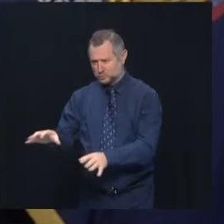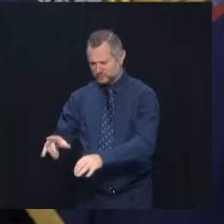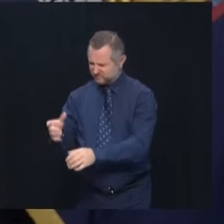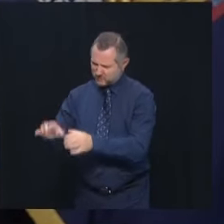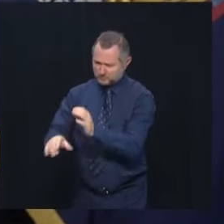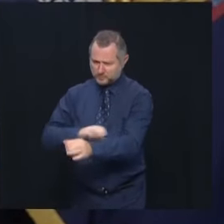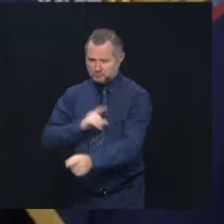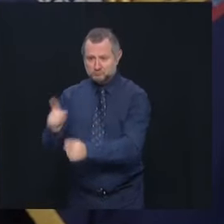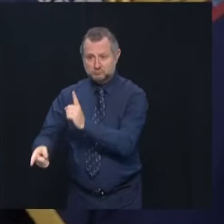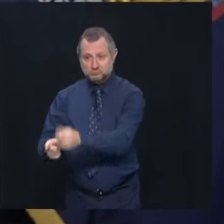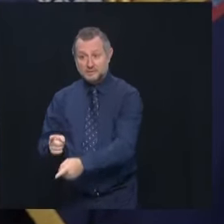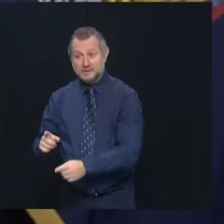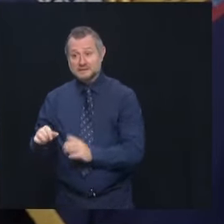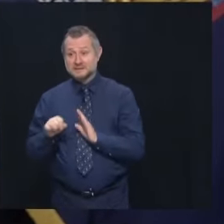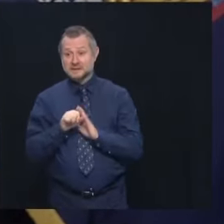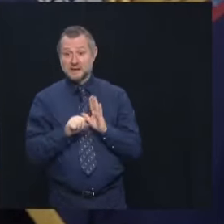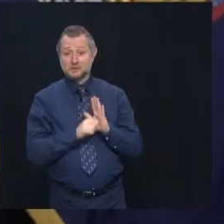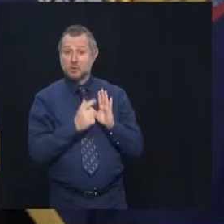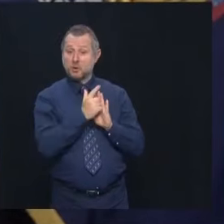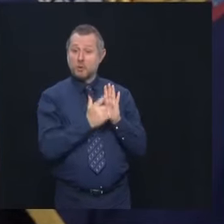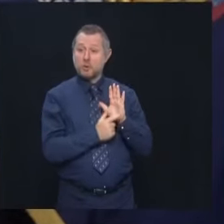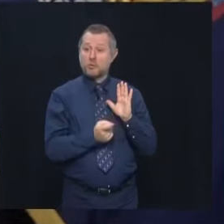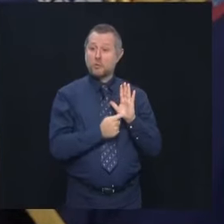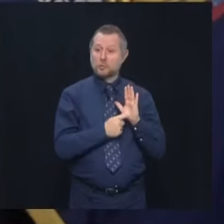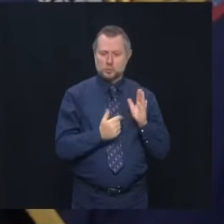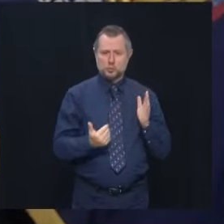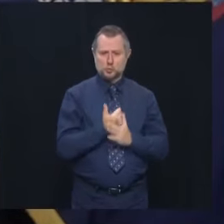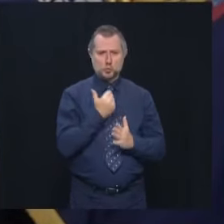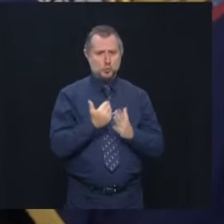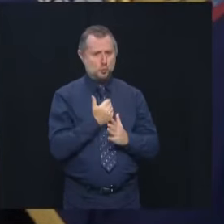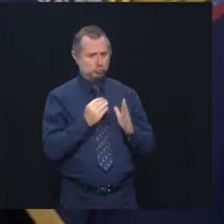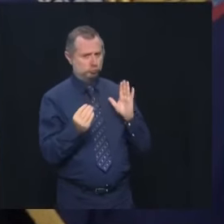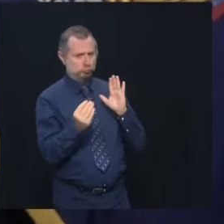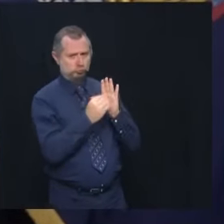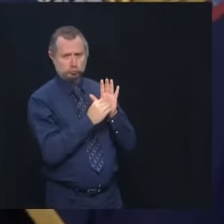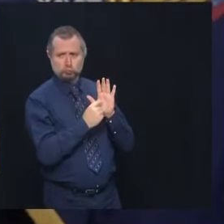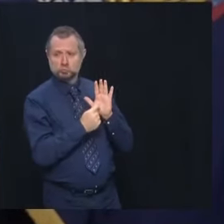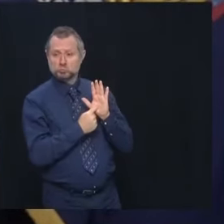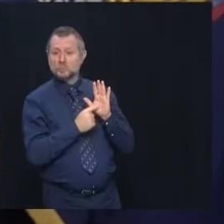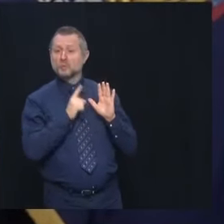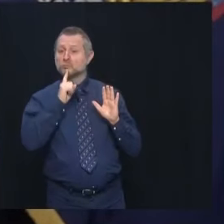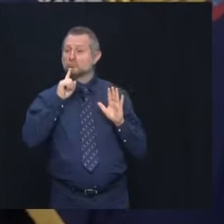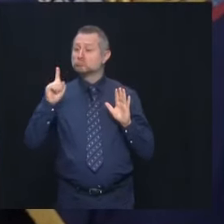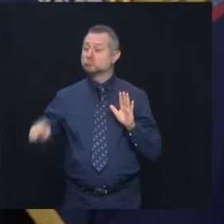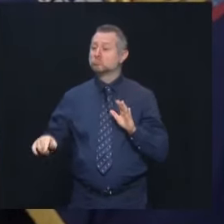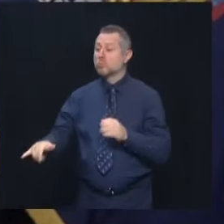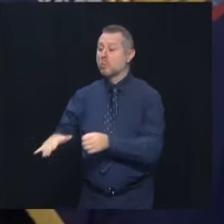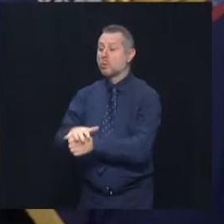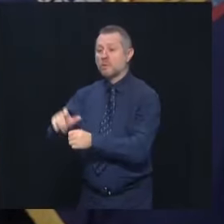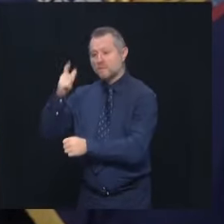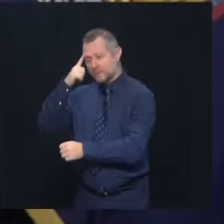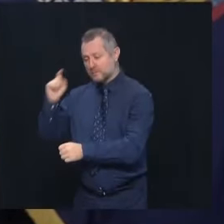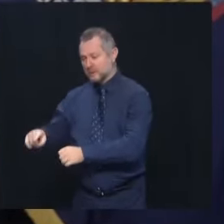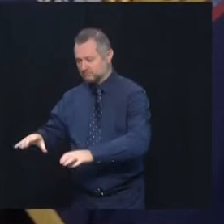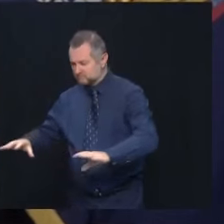State law, which is a new state law, delegated to them to enforce. They